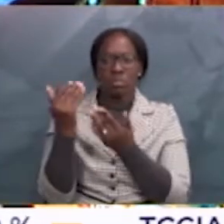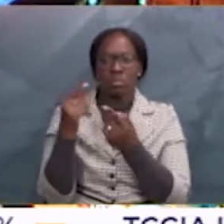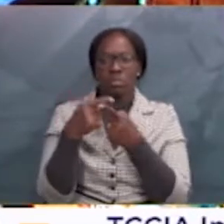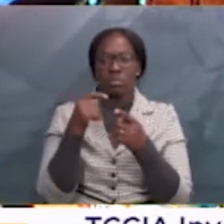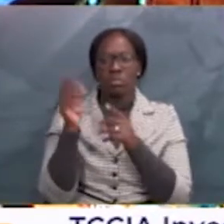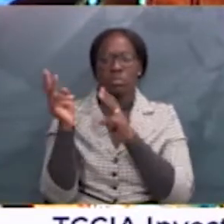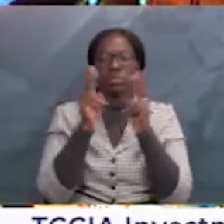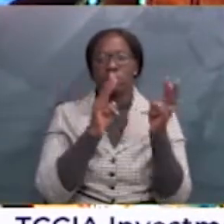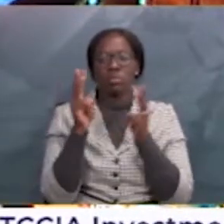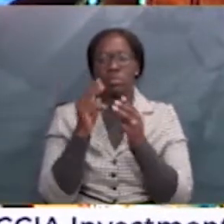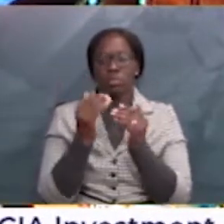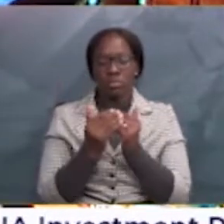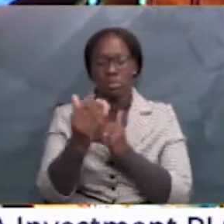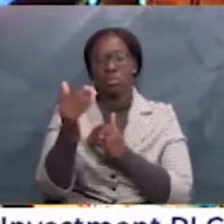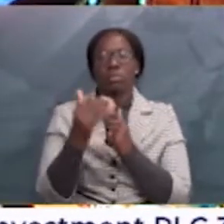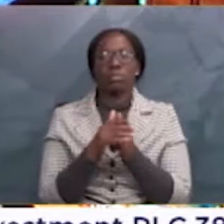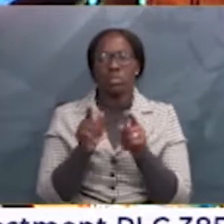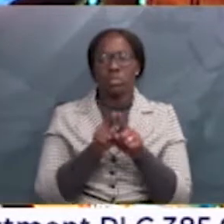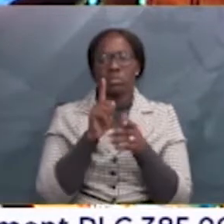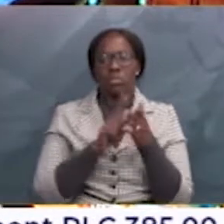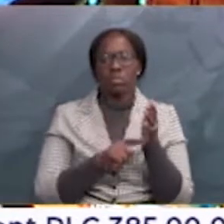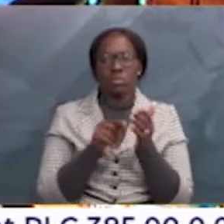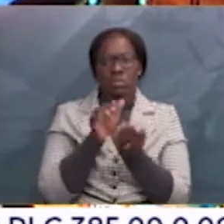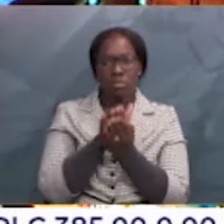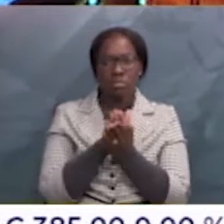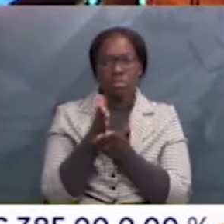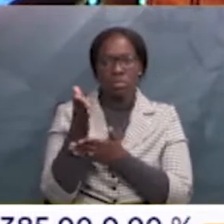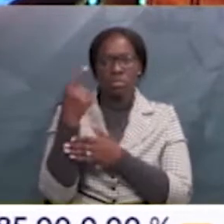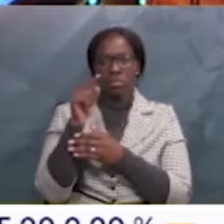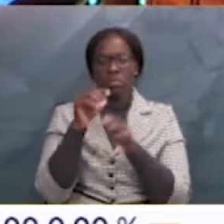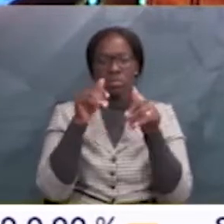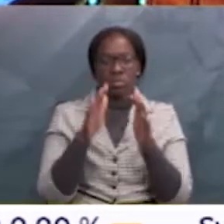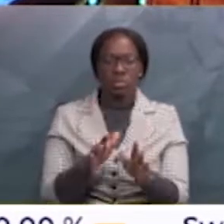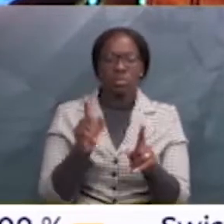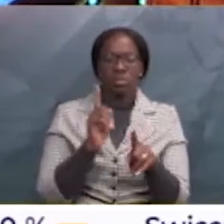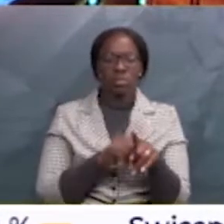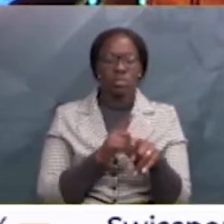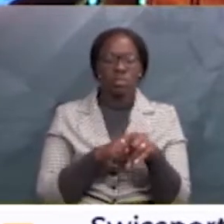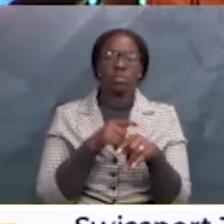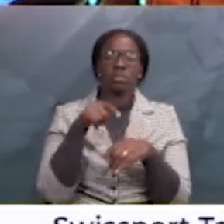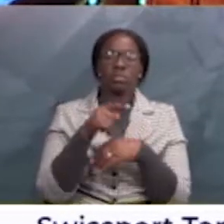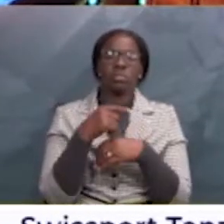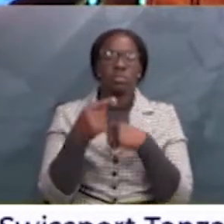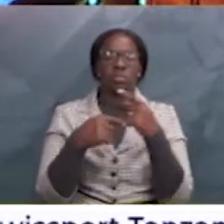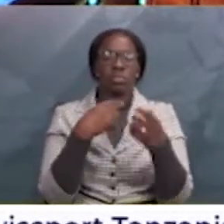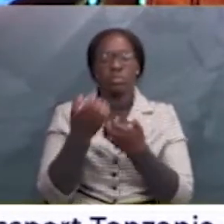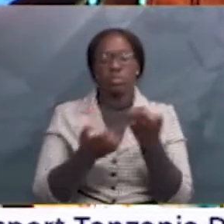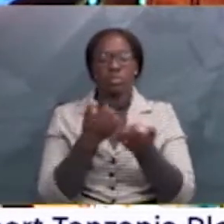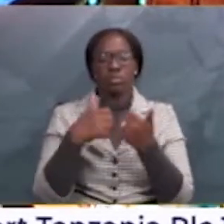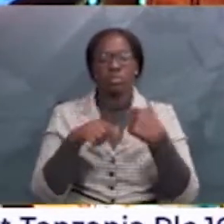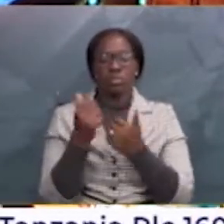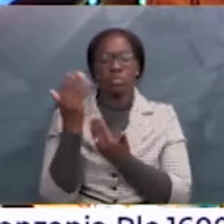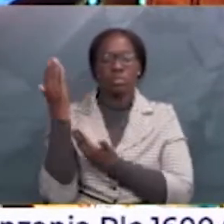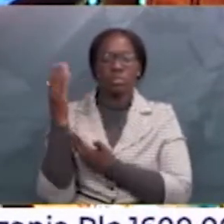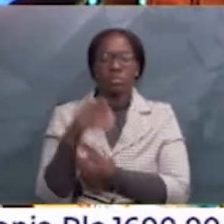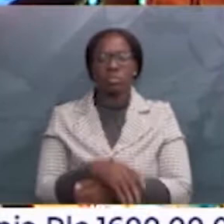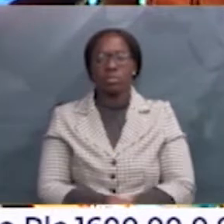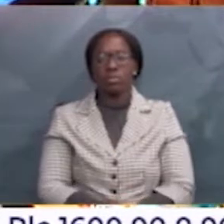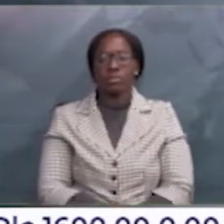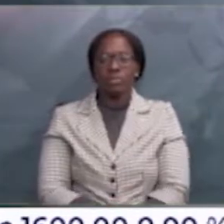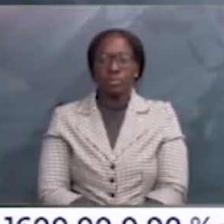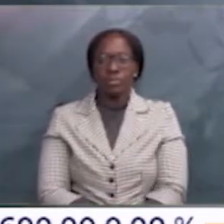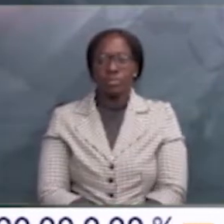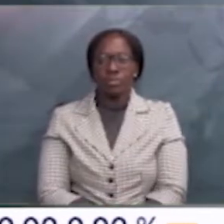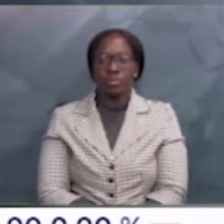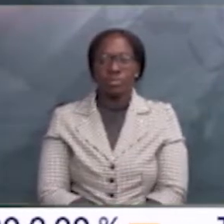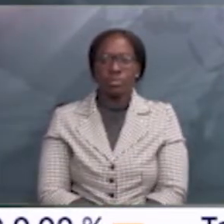the weather going forward and what is in store for farmers as they go about their economic activities. Take a look. Chris,